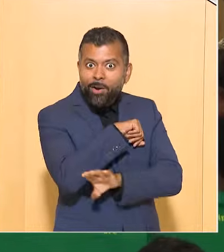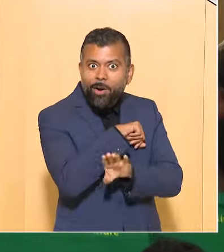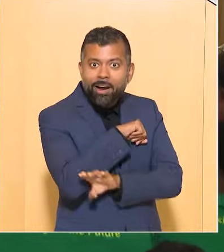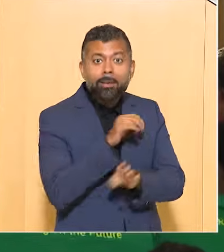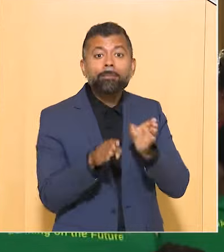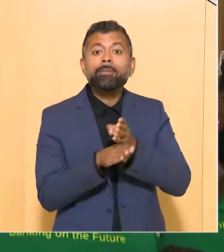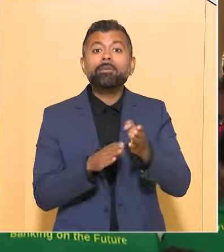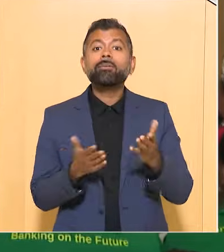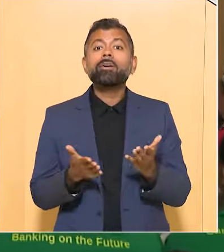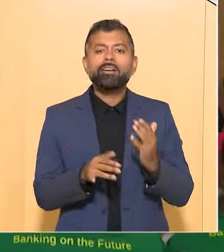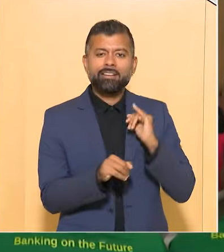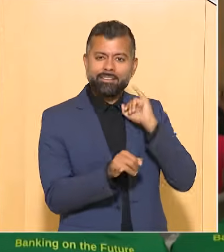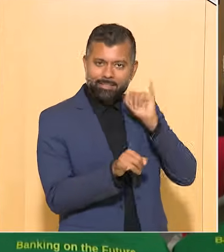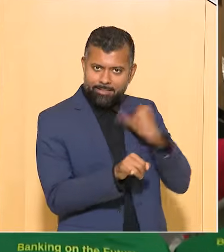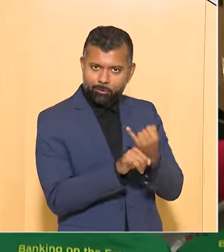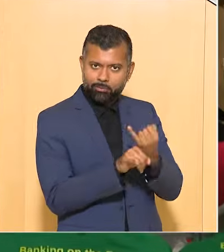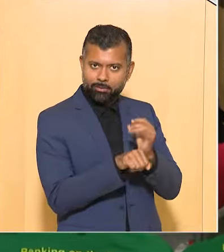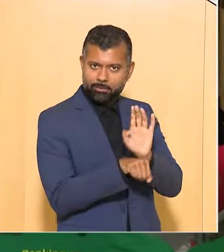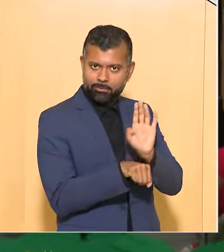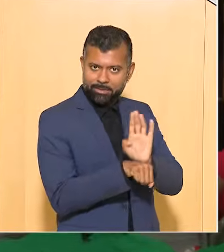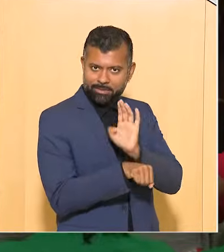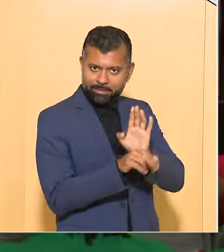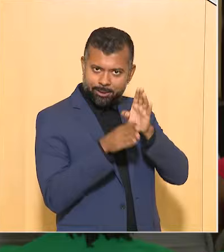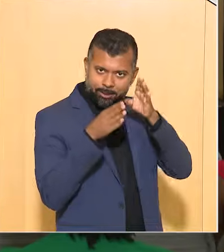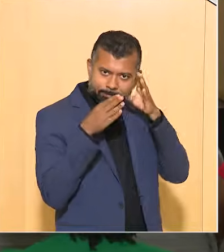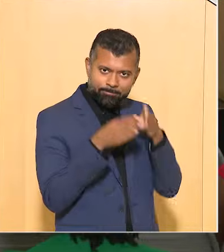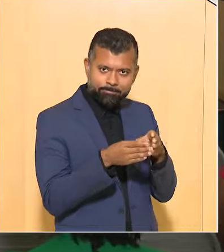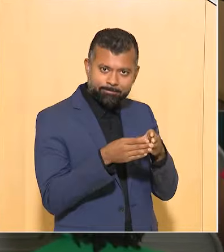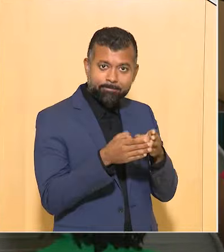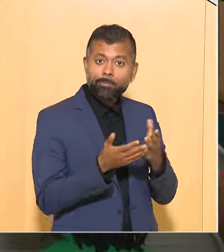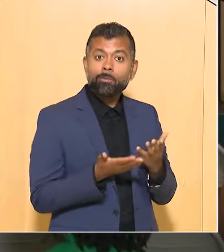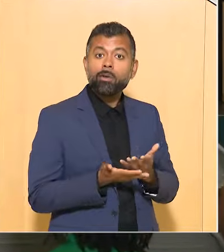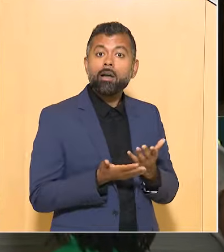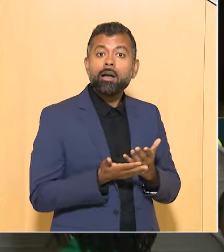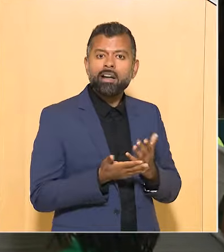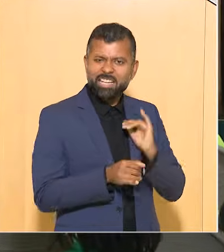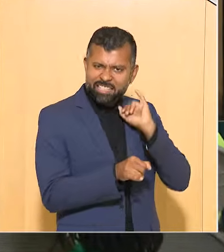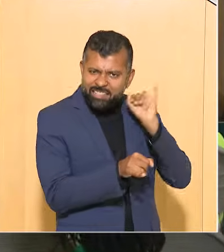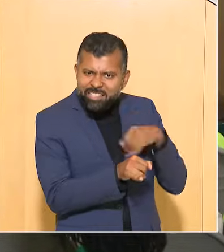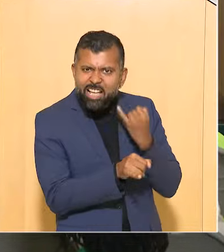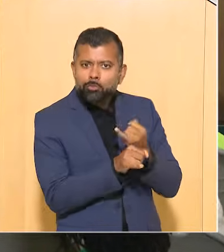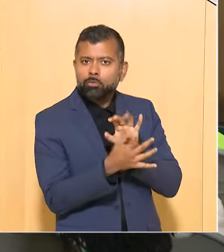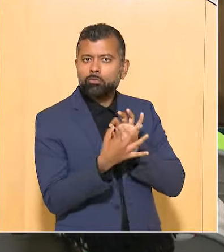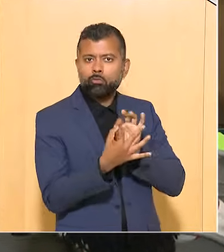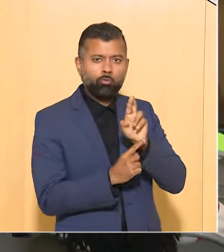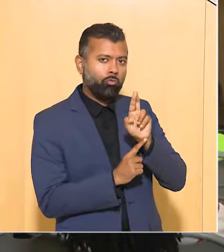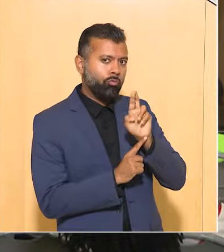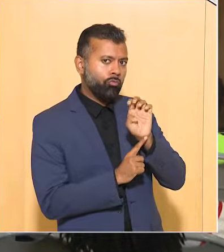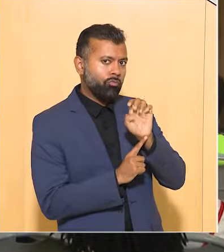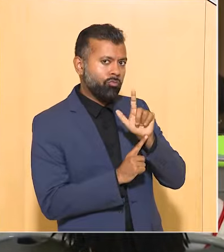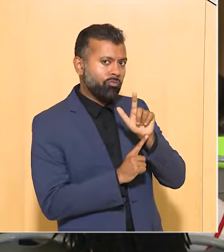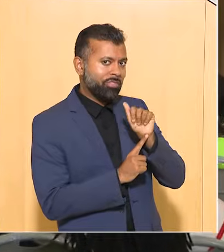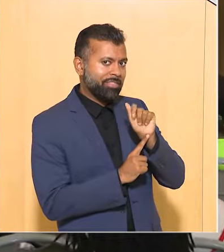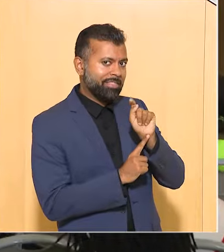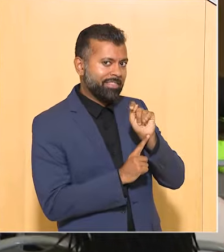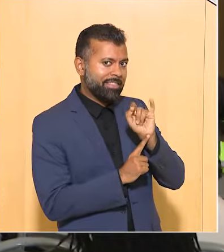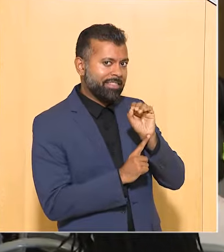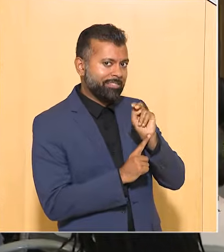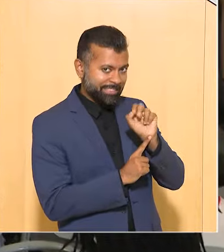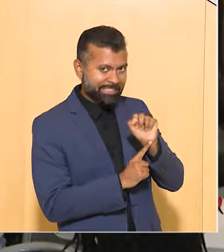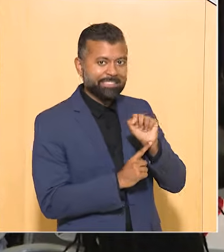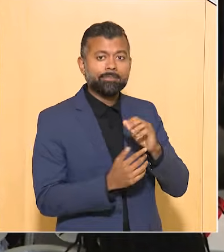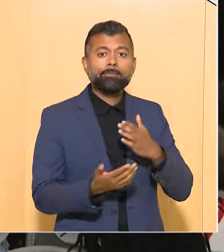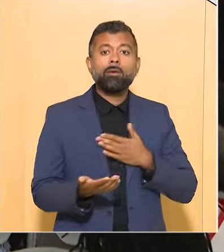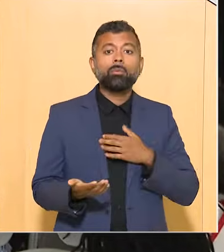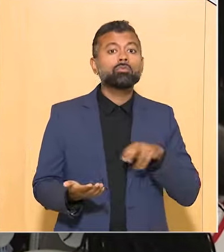aspiration of pursuing a career in international relations. My leadership journey began right here at the Marion Leadership Institute in the